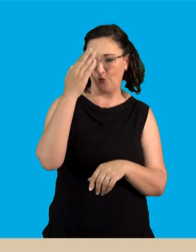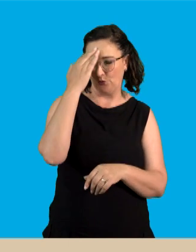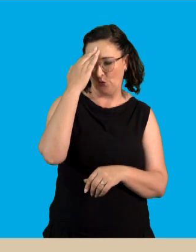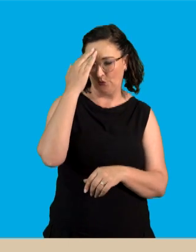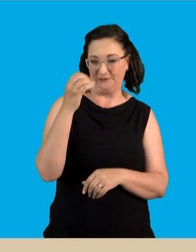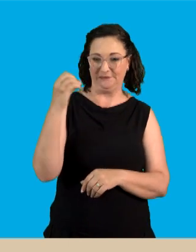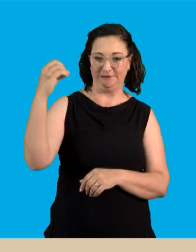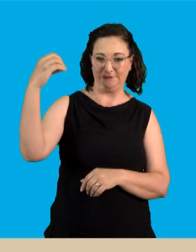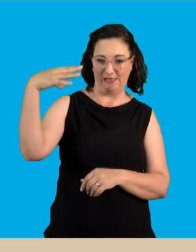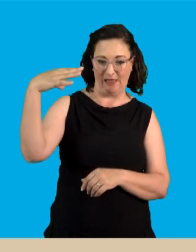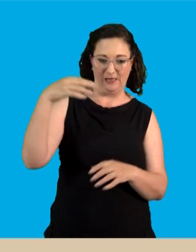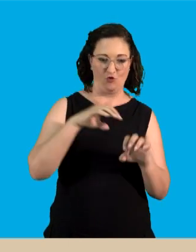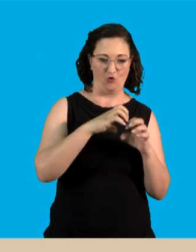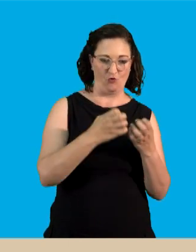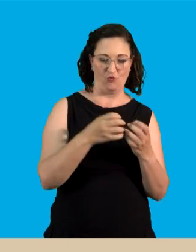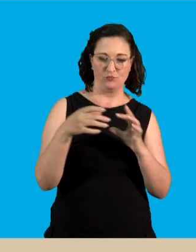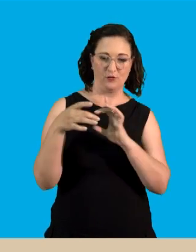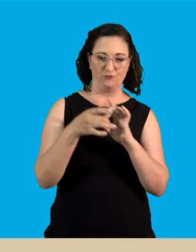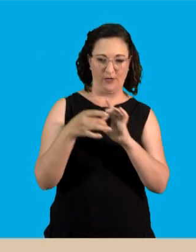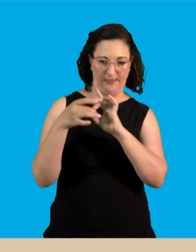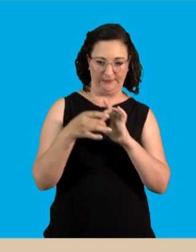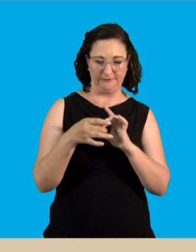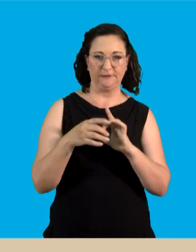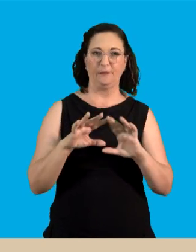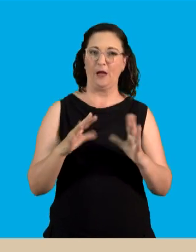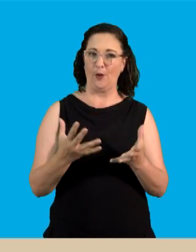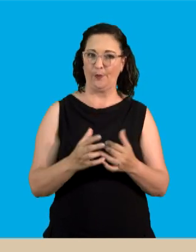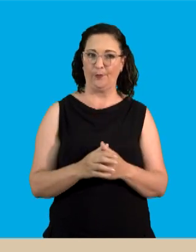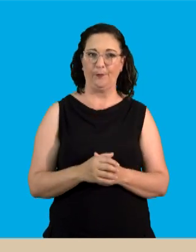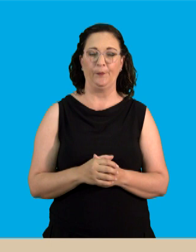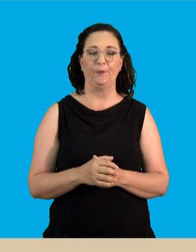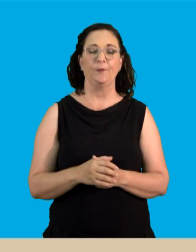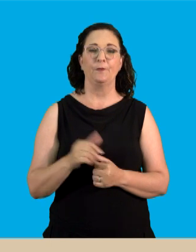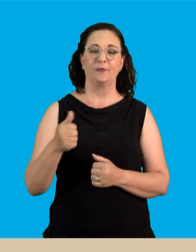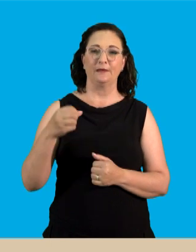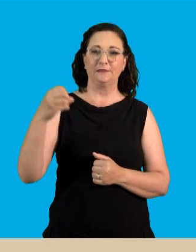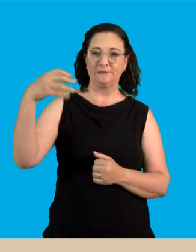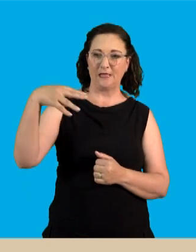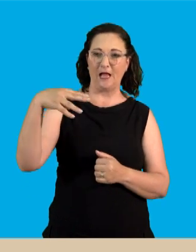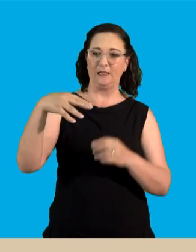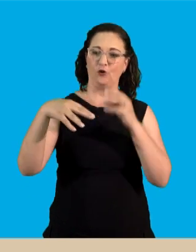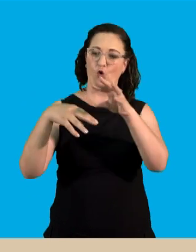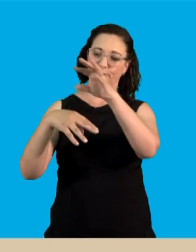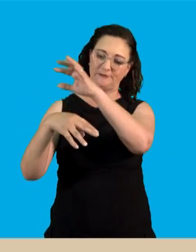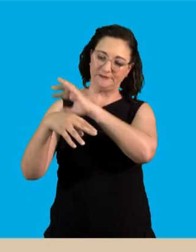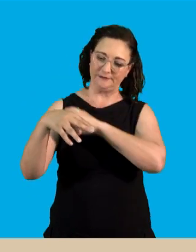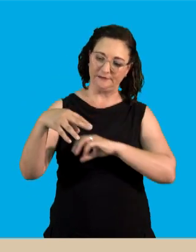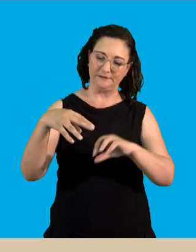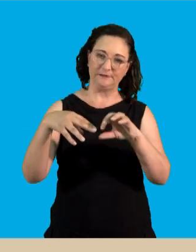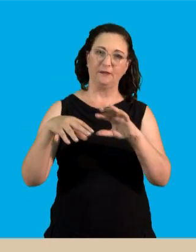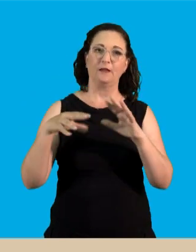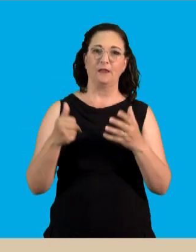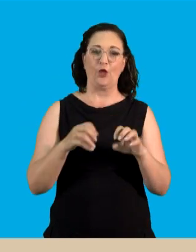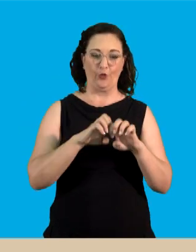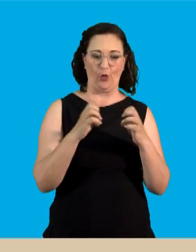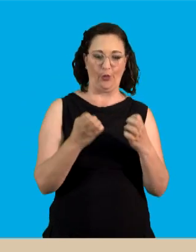relationship between the sun and the earth, the objects around the sun, the earth's position in the solar